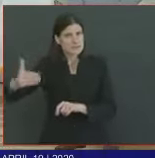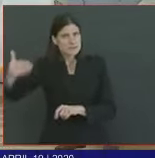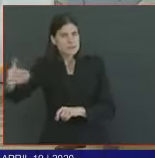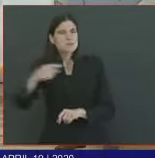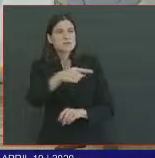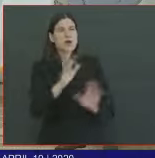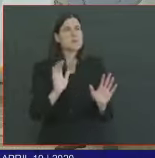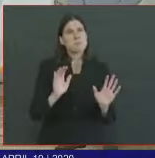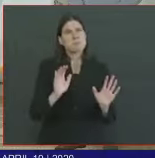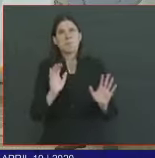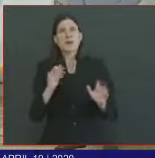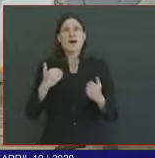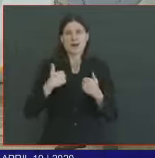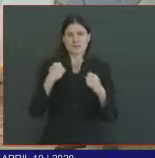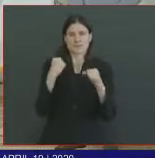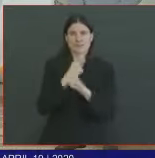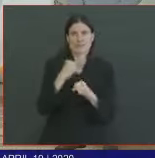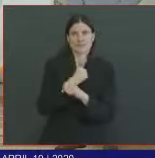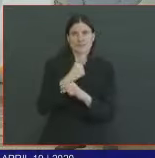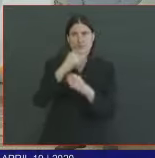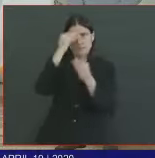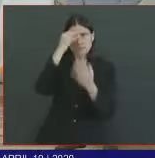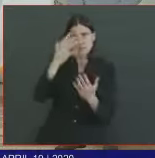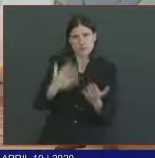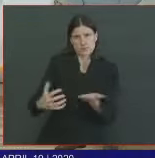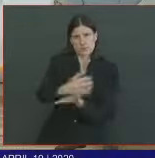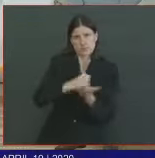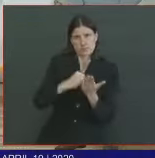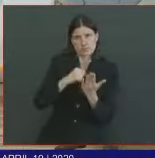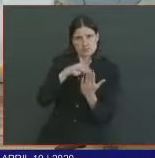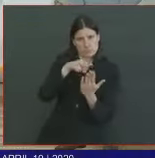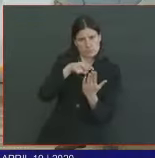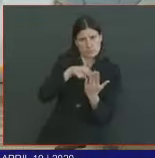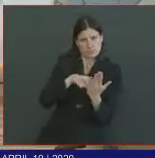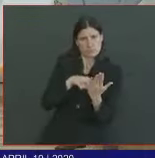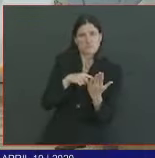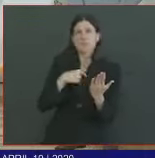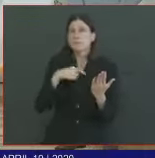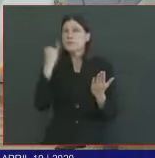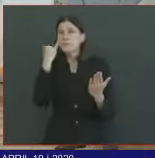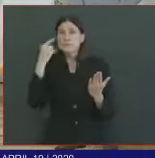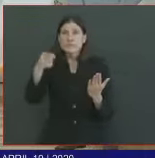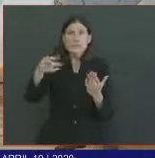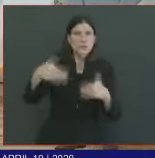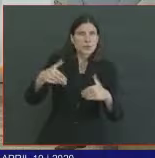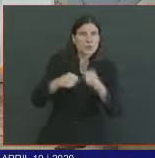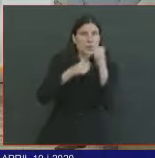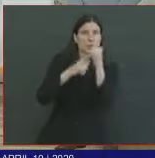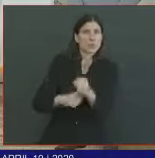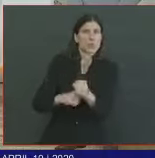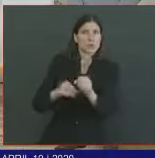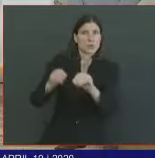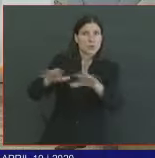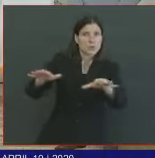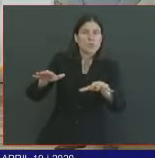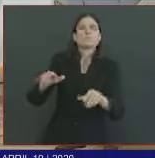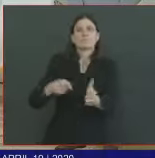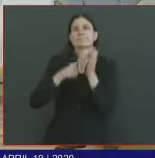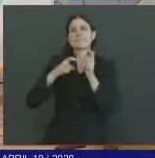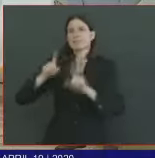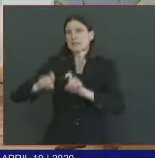staff, so people can only work at one facility. So we're urging folks who work in nursing homes to just try to work at only one